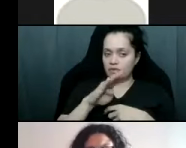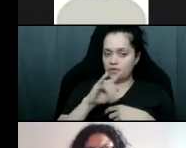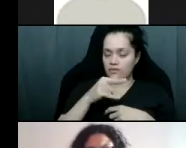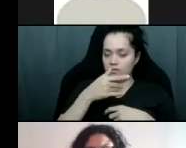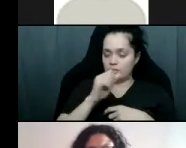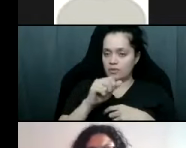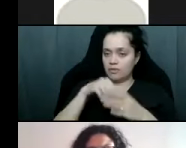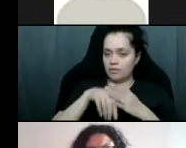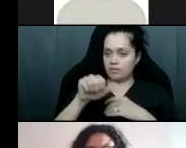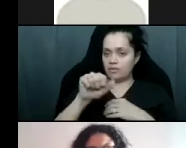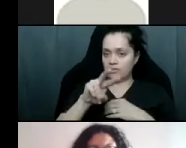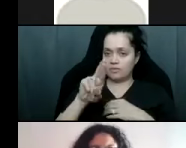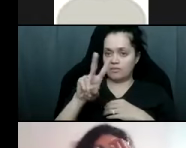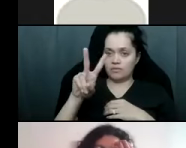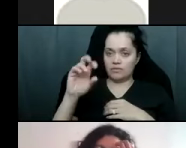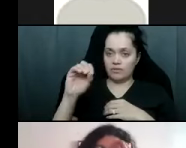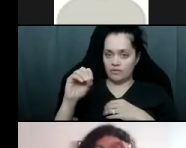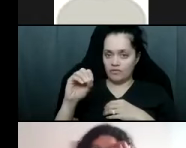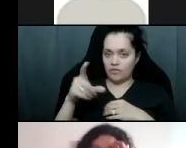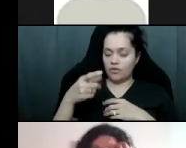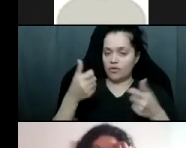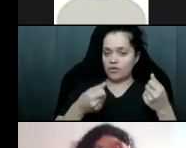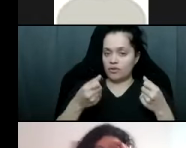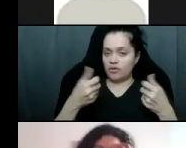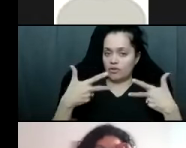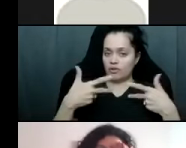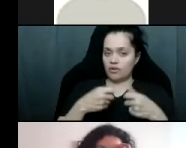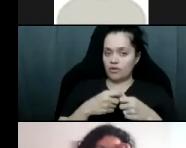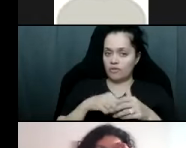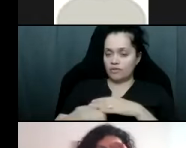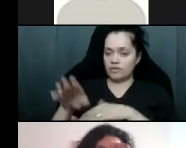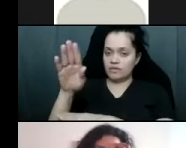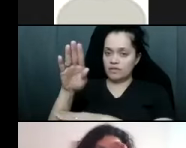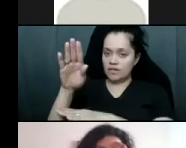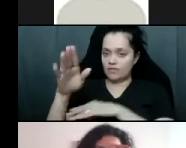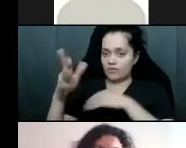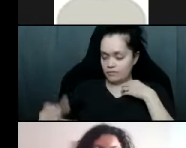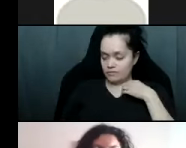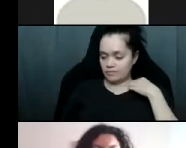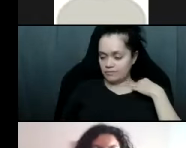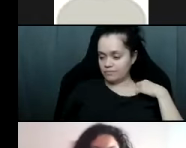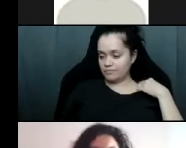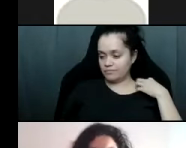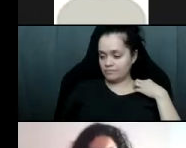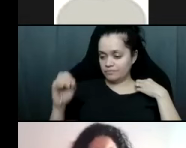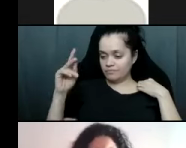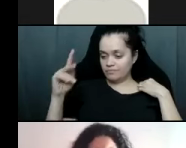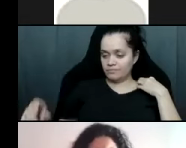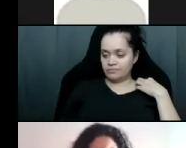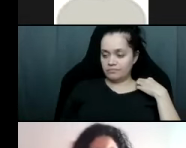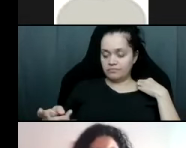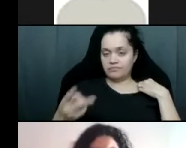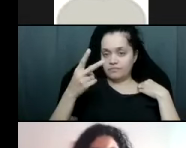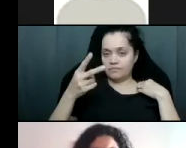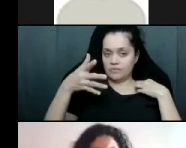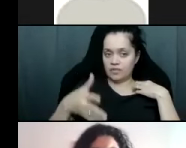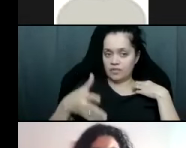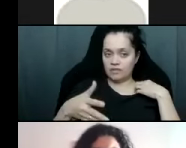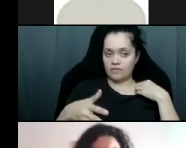arvo, you had a car accident in the afternoon. Okay, there's only 2 left.